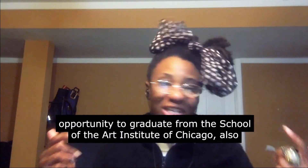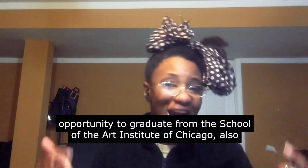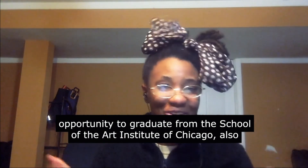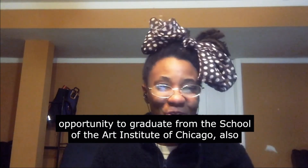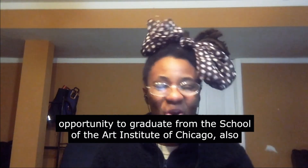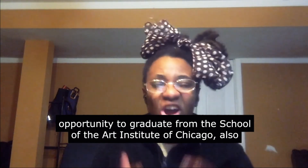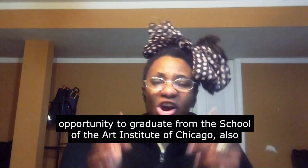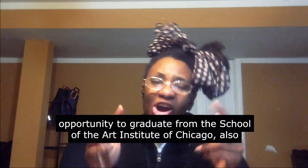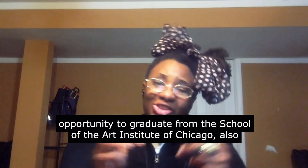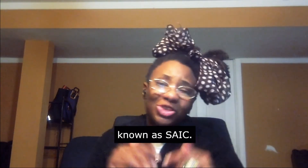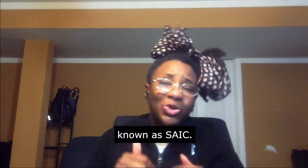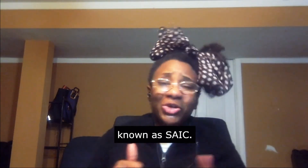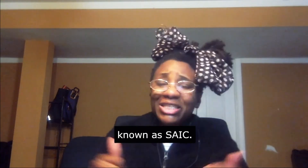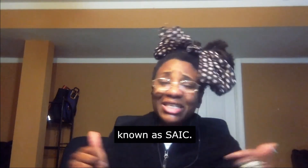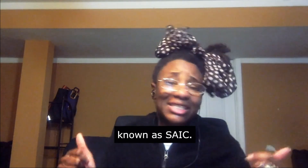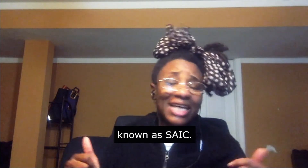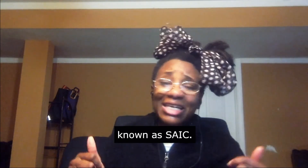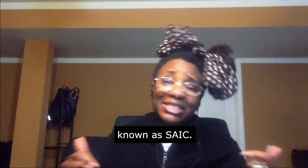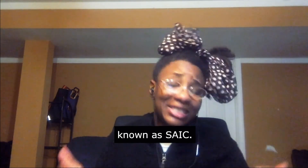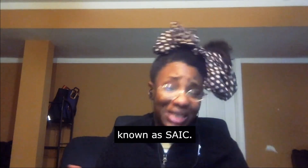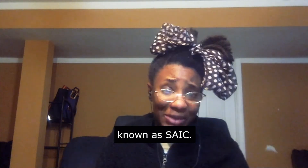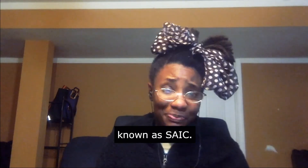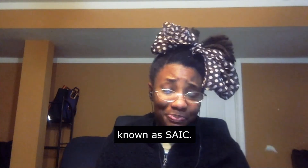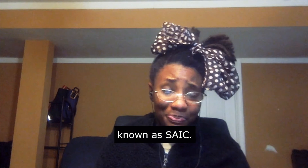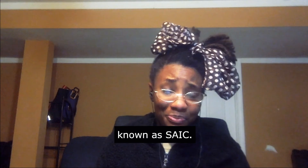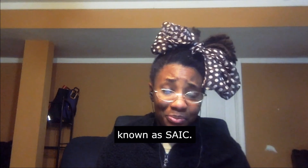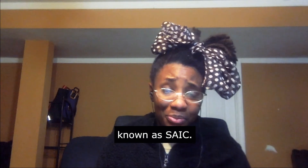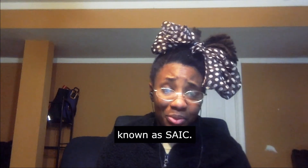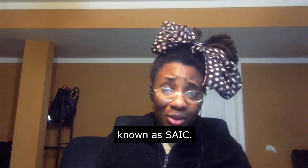of Chicago, also known as SISC.